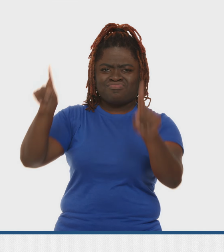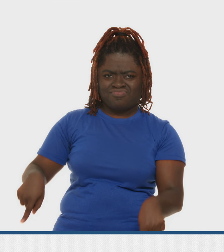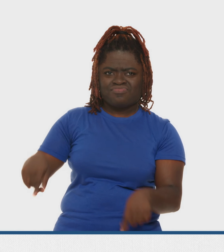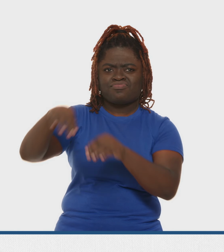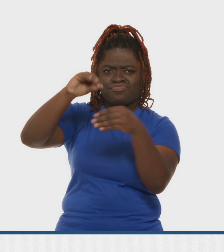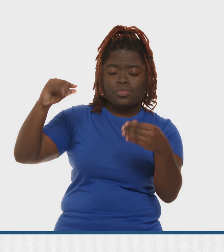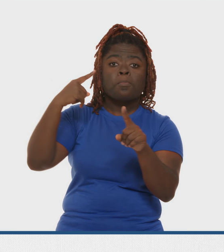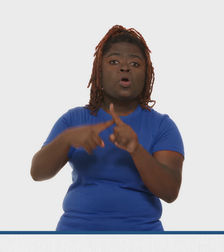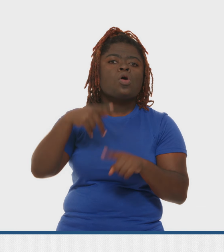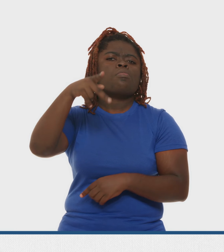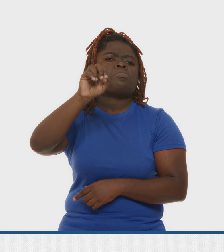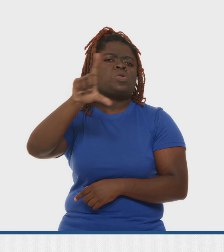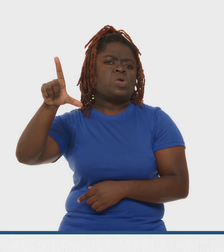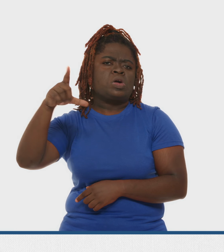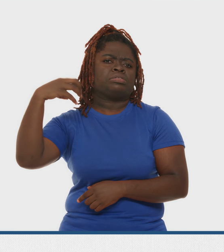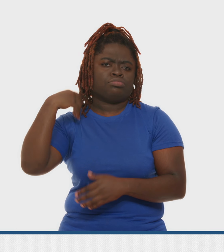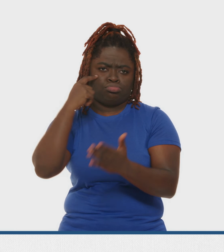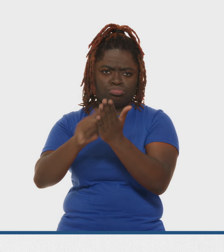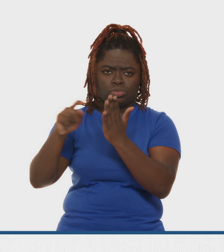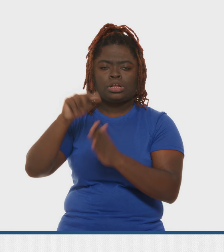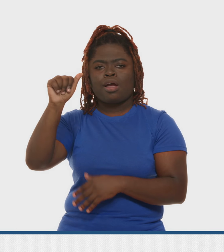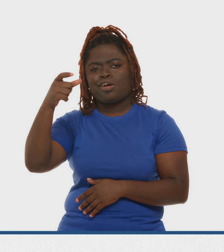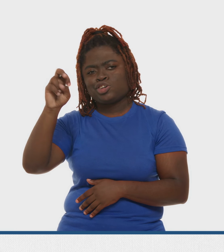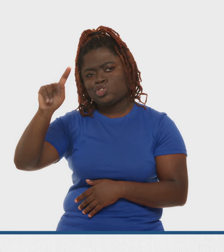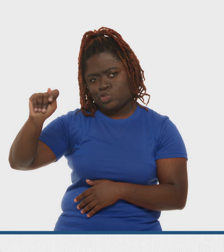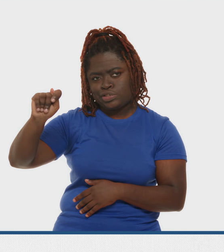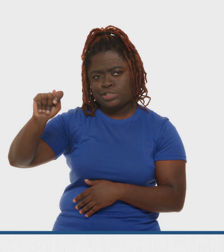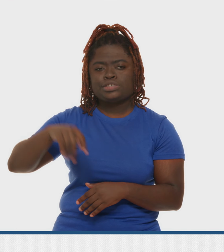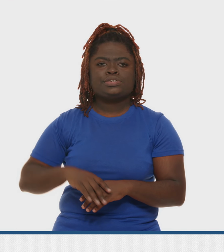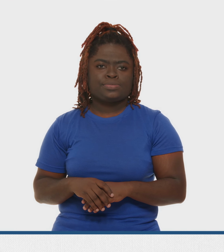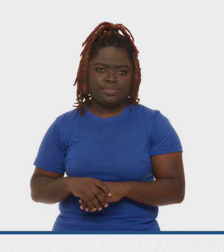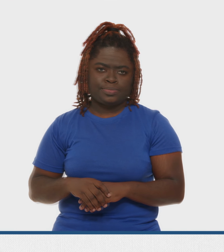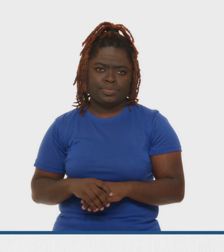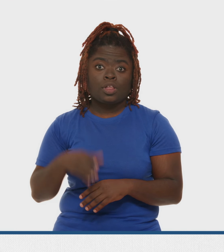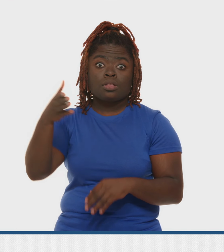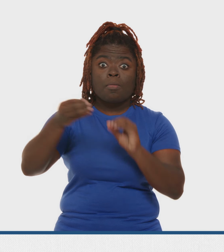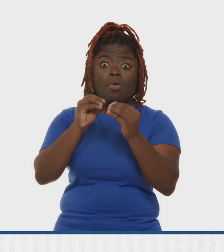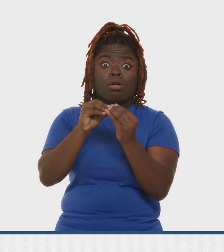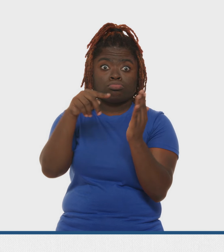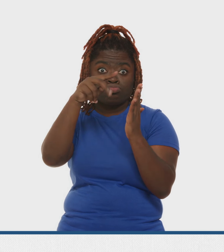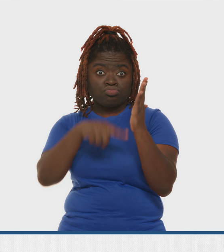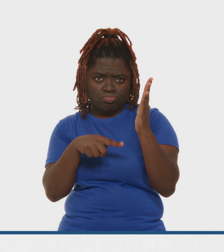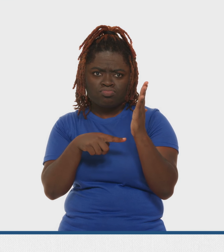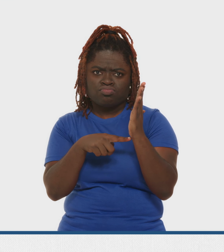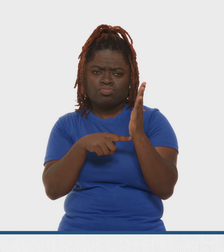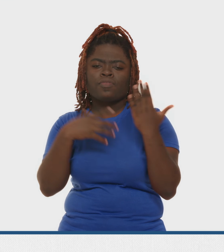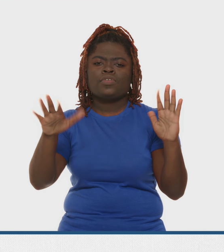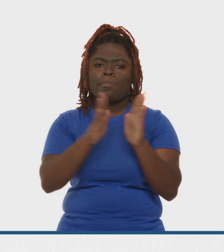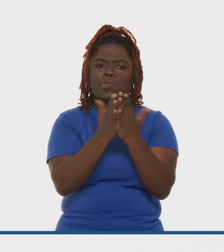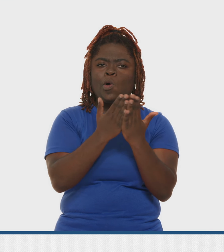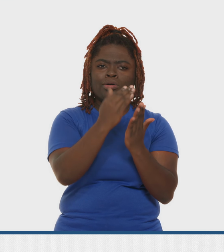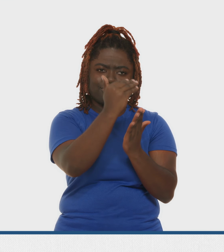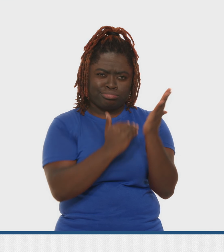officer as instructed by the elector in the presence of the poll clerk and indoor agents at the presiding officer's table.